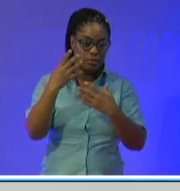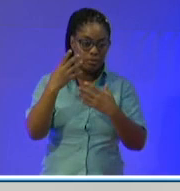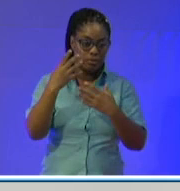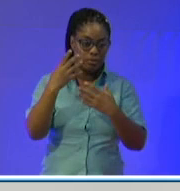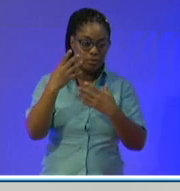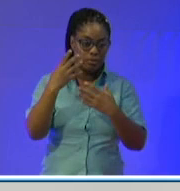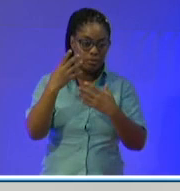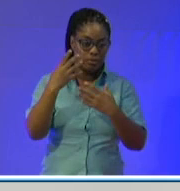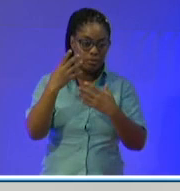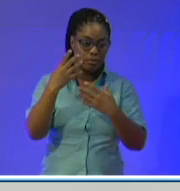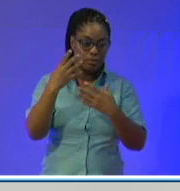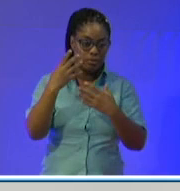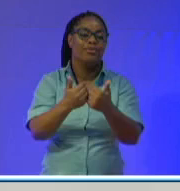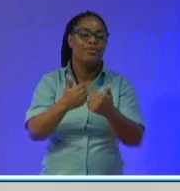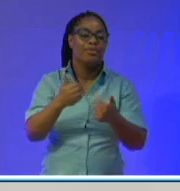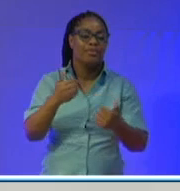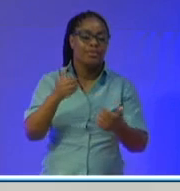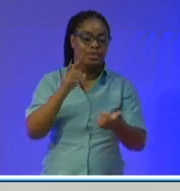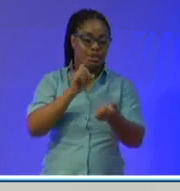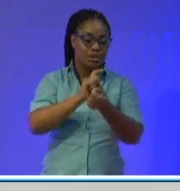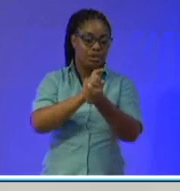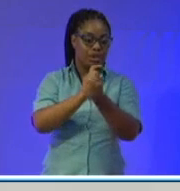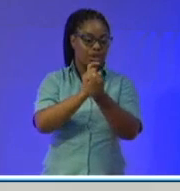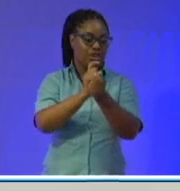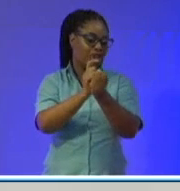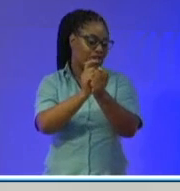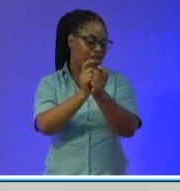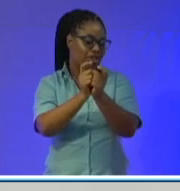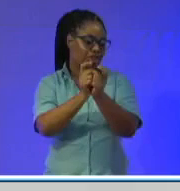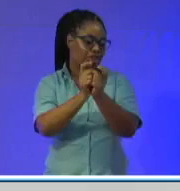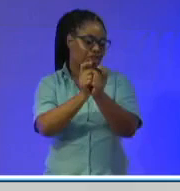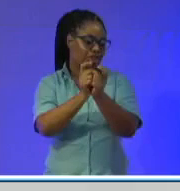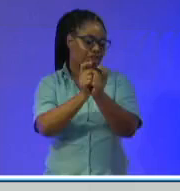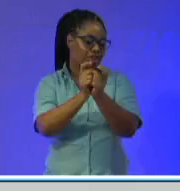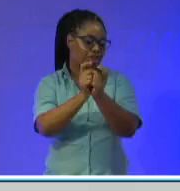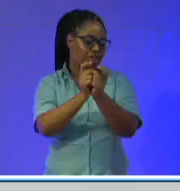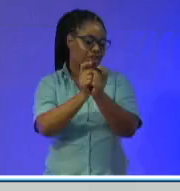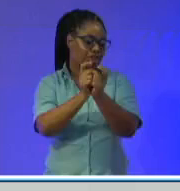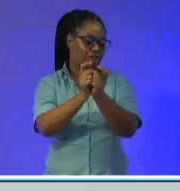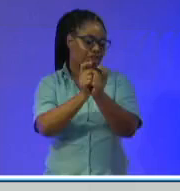to witness sort of day by day. It's something that is